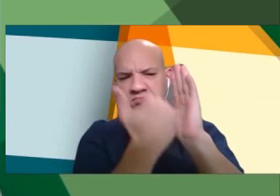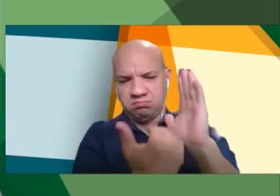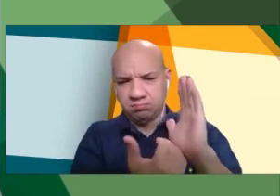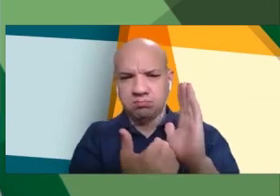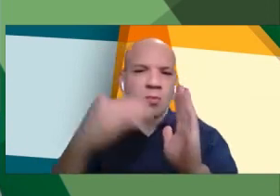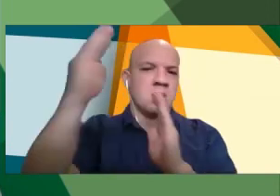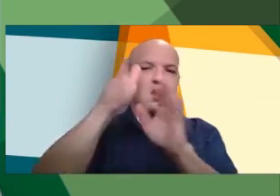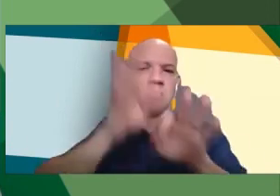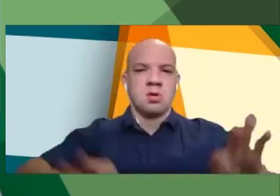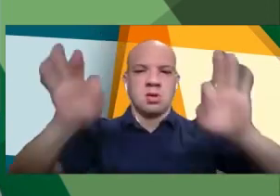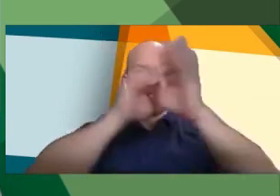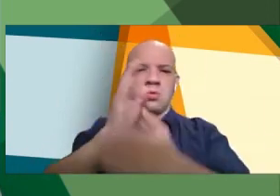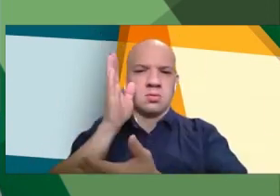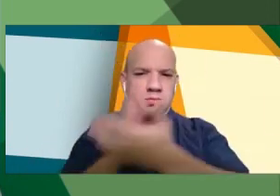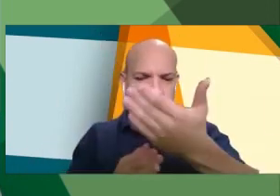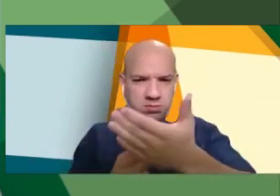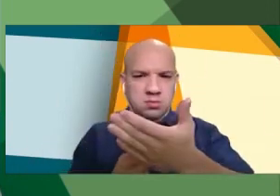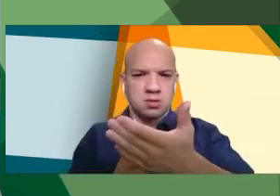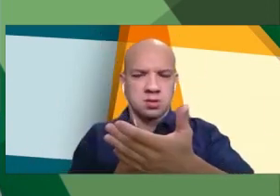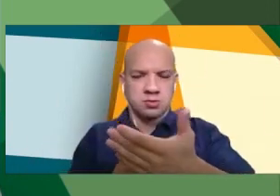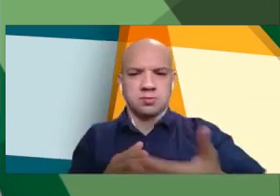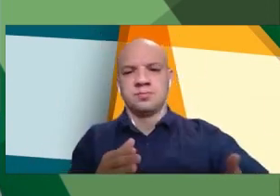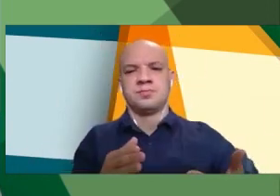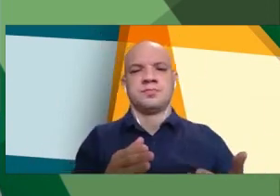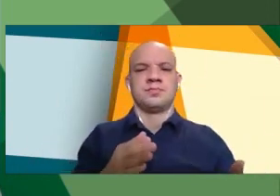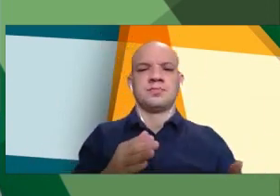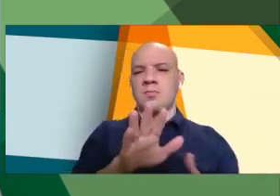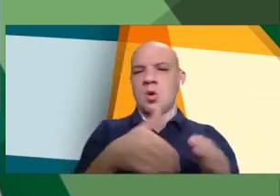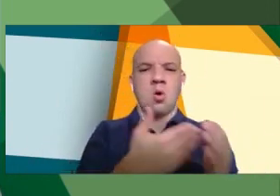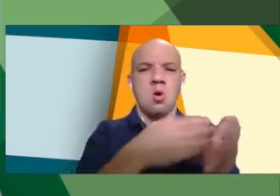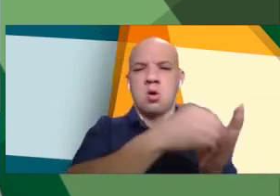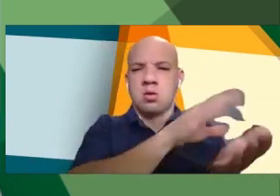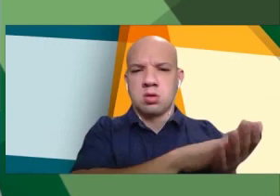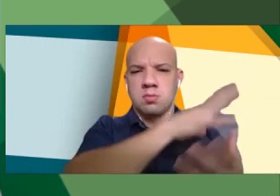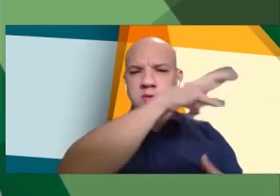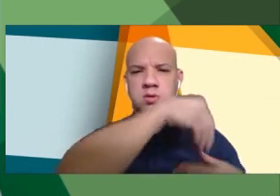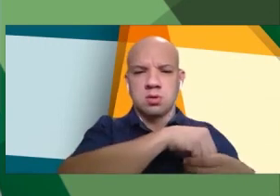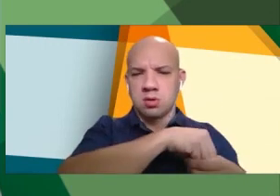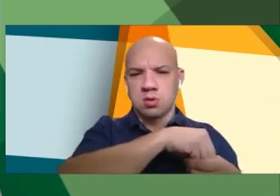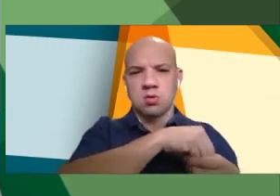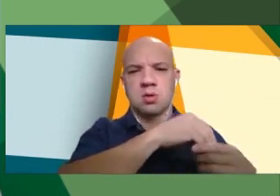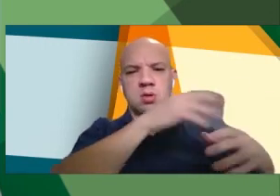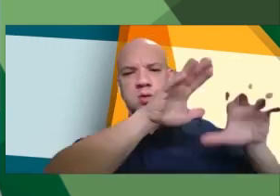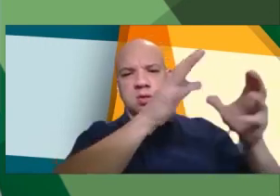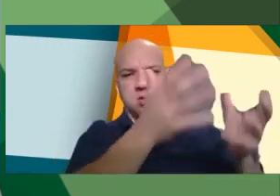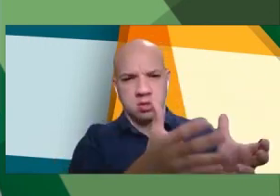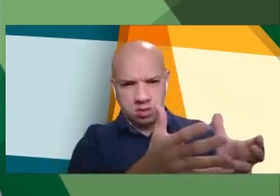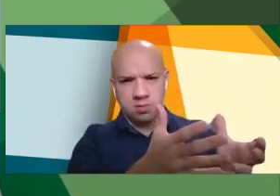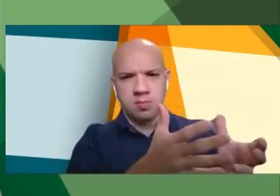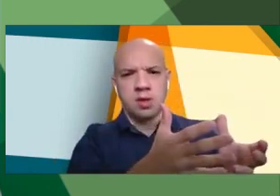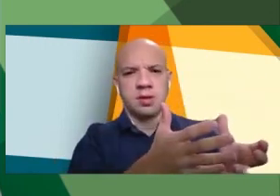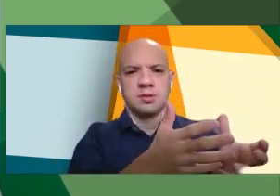important sections, but please review all documentation included in the RFP package. You may download